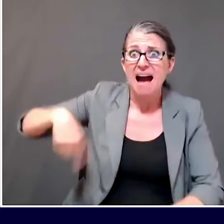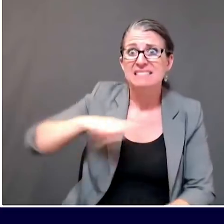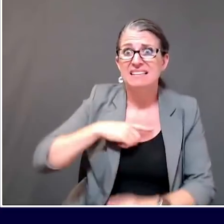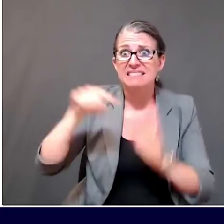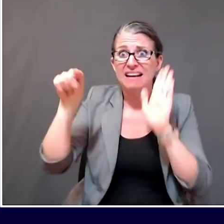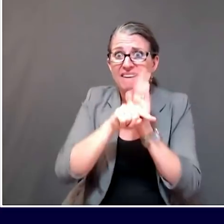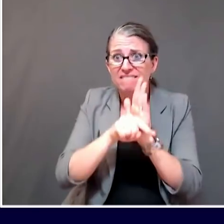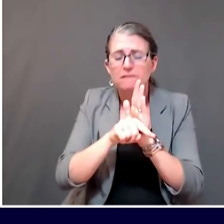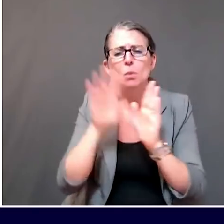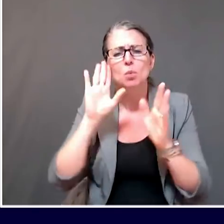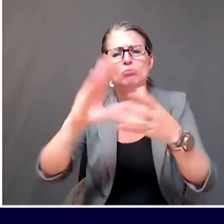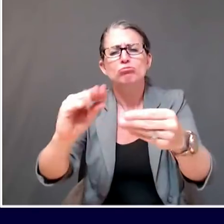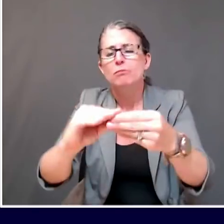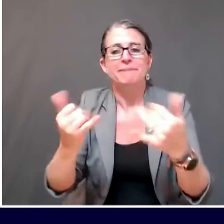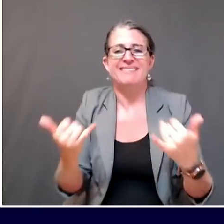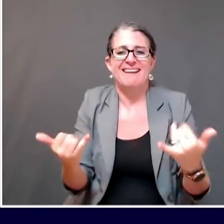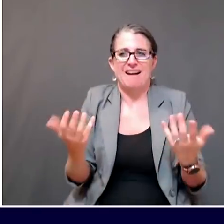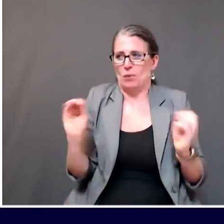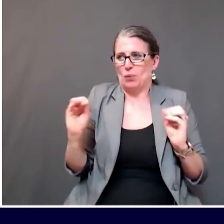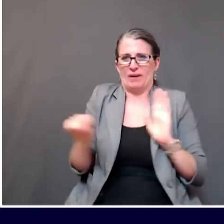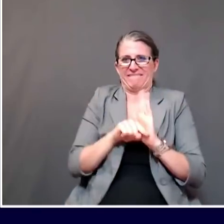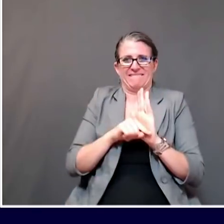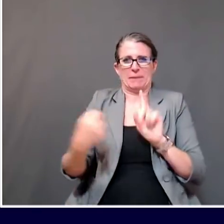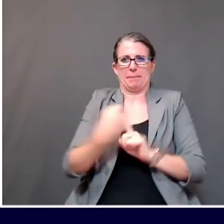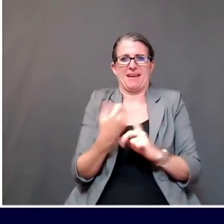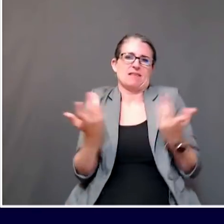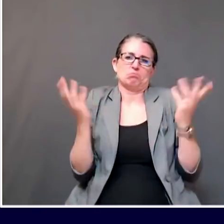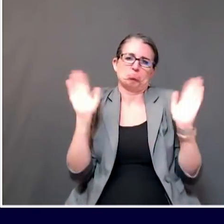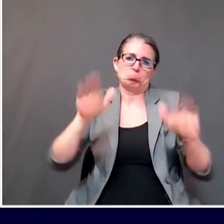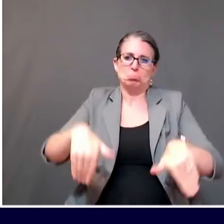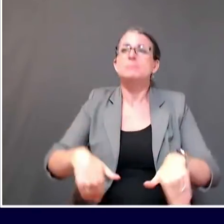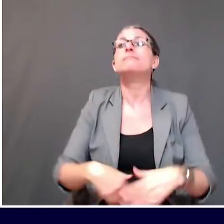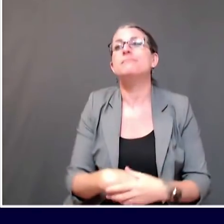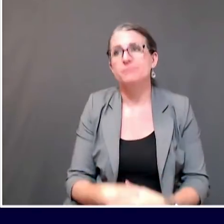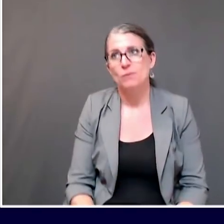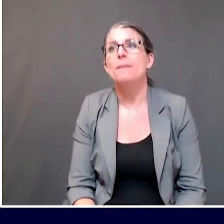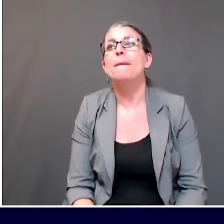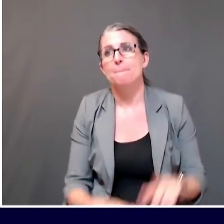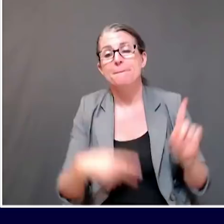I'm going to turn now to Patty White over at Maine Public.